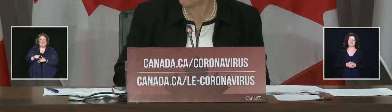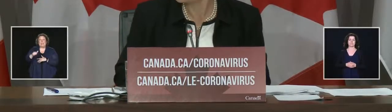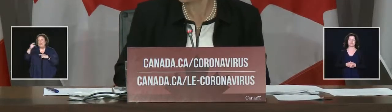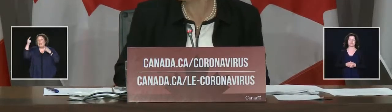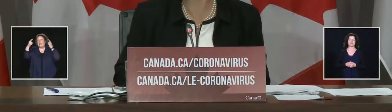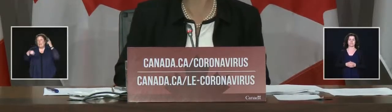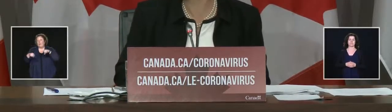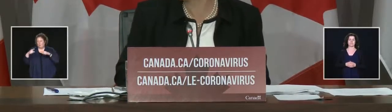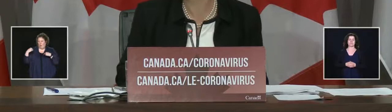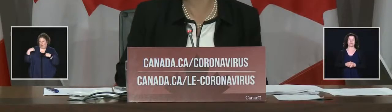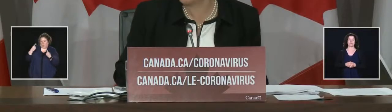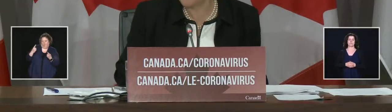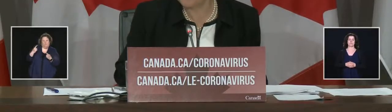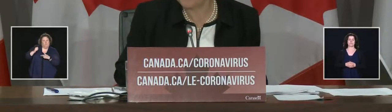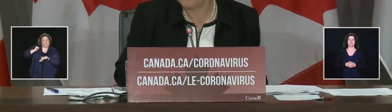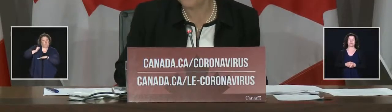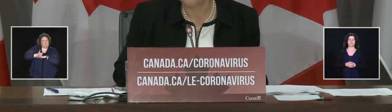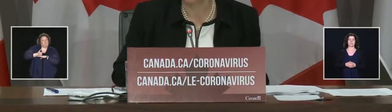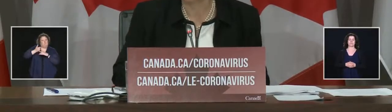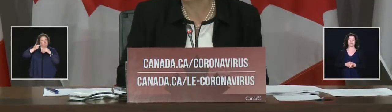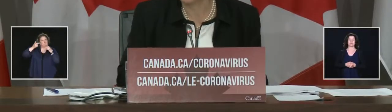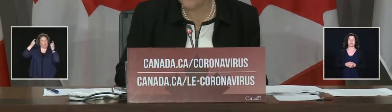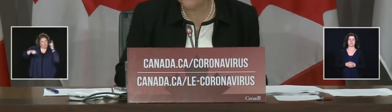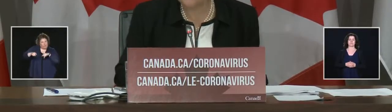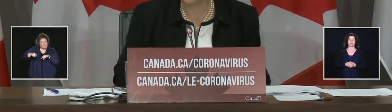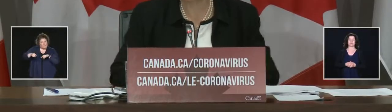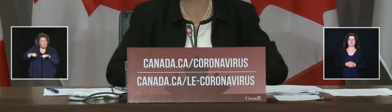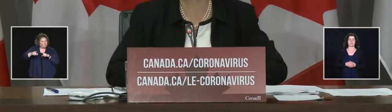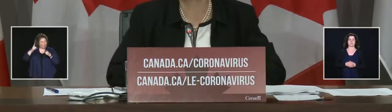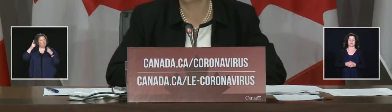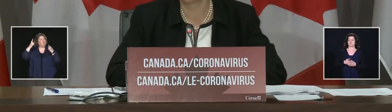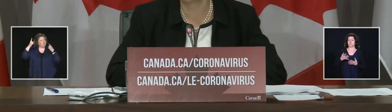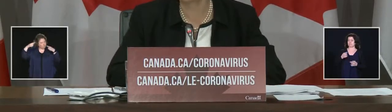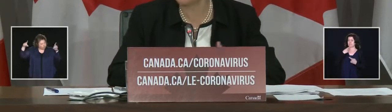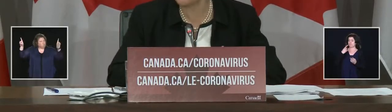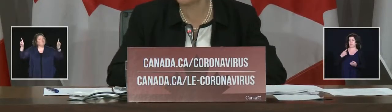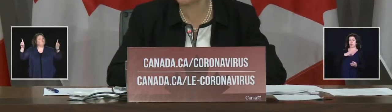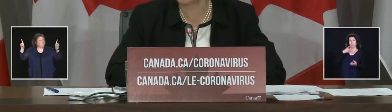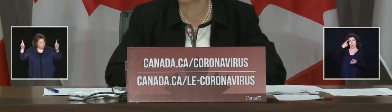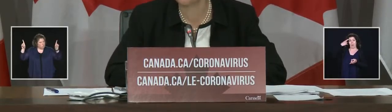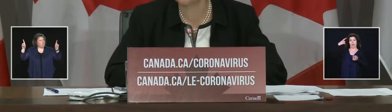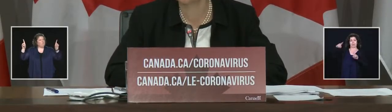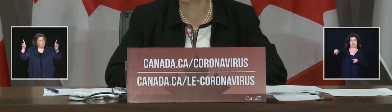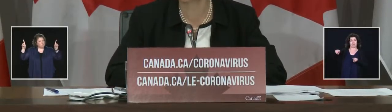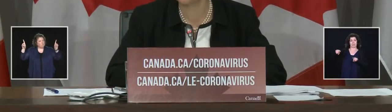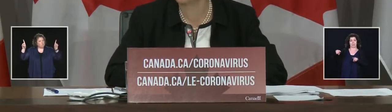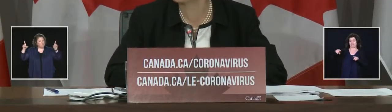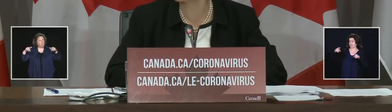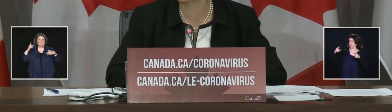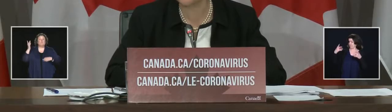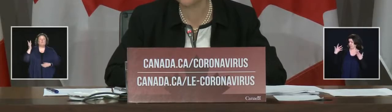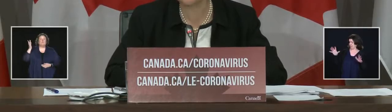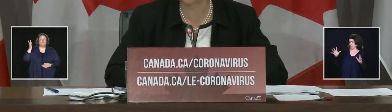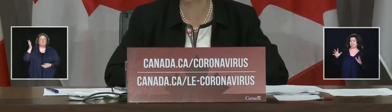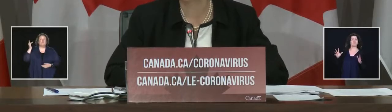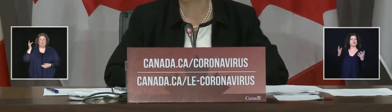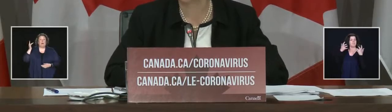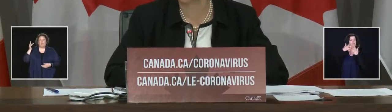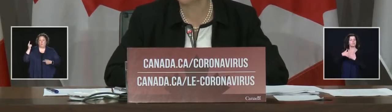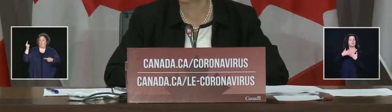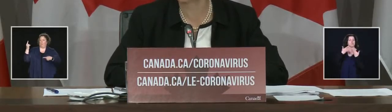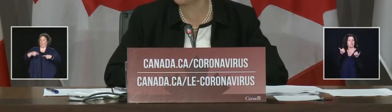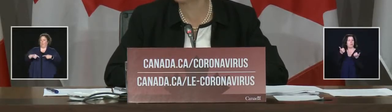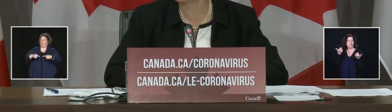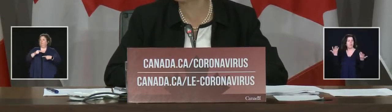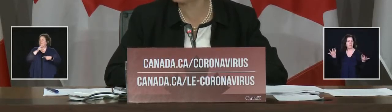place are working really well. On one hand, non-essential travel is restricted,